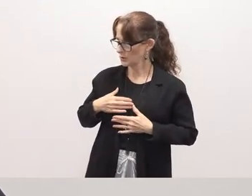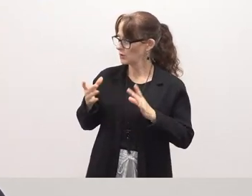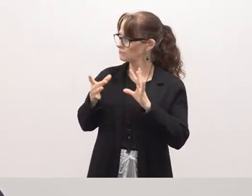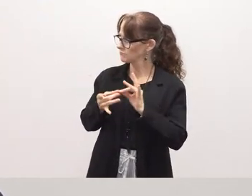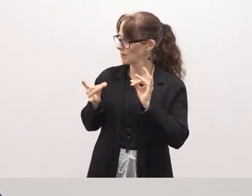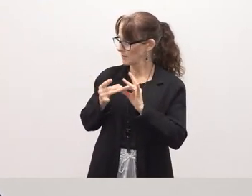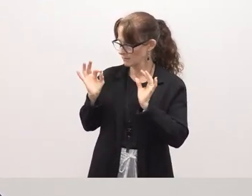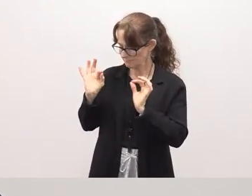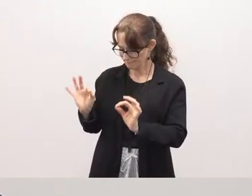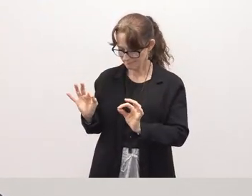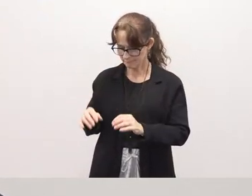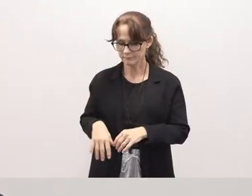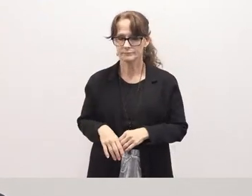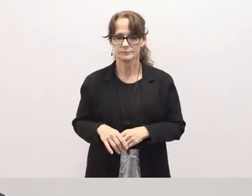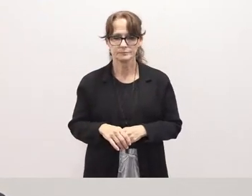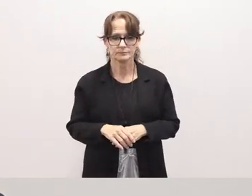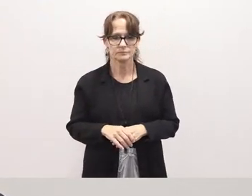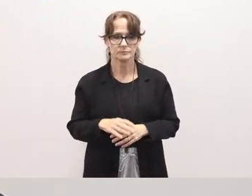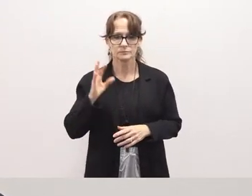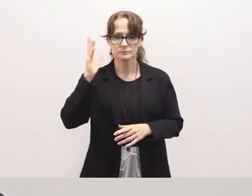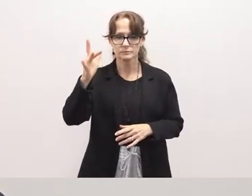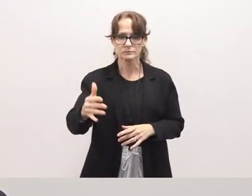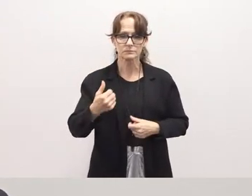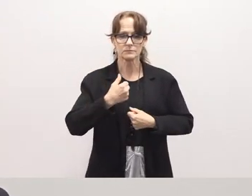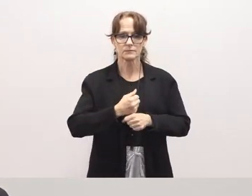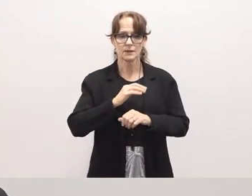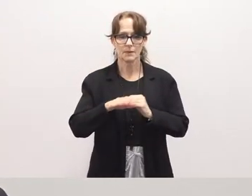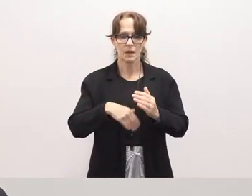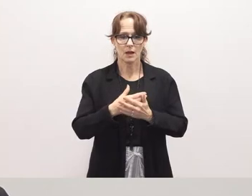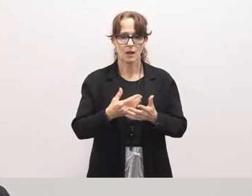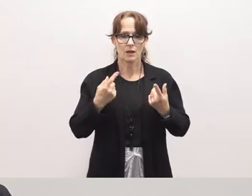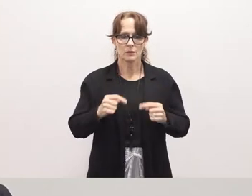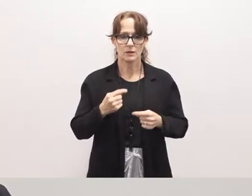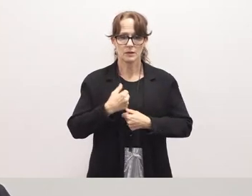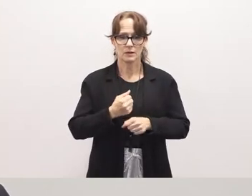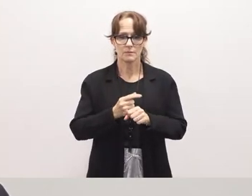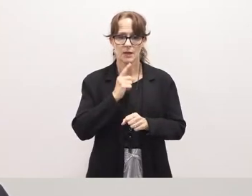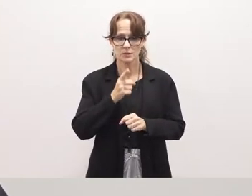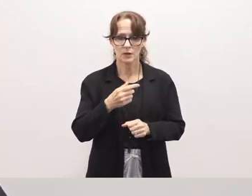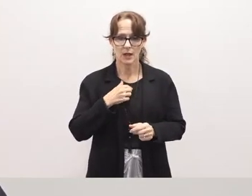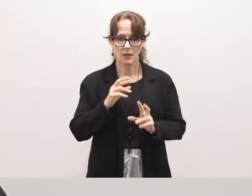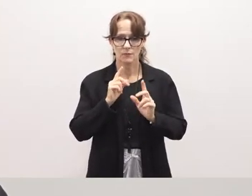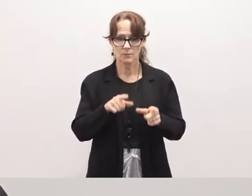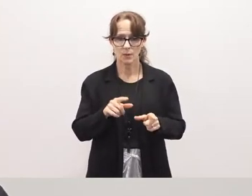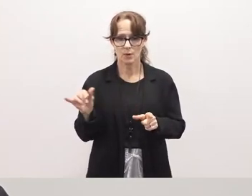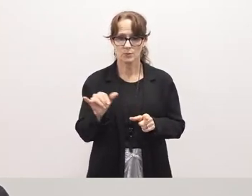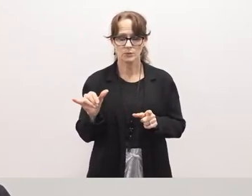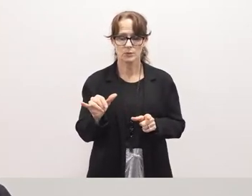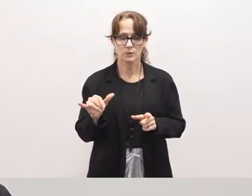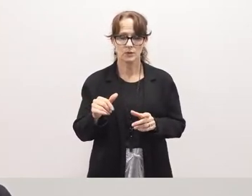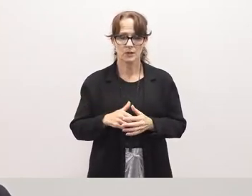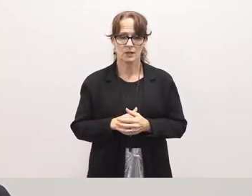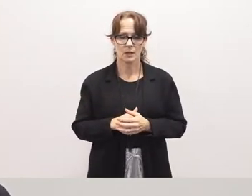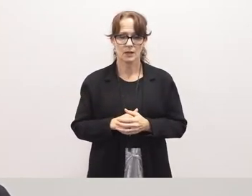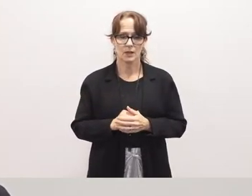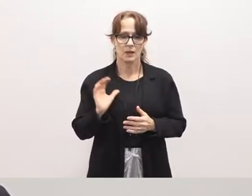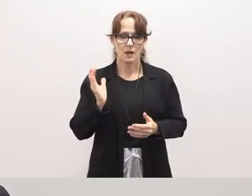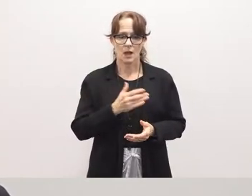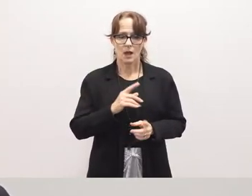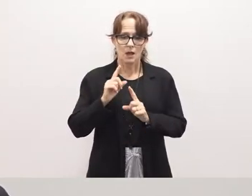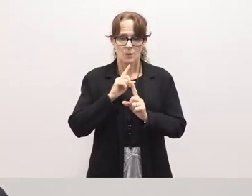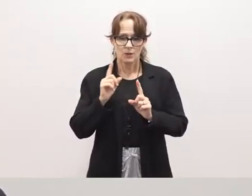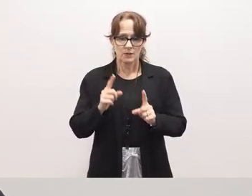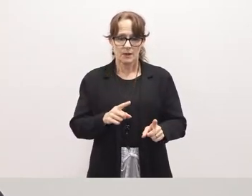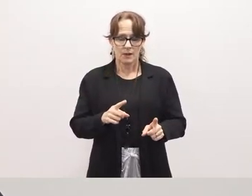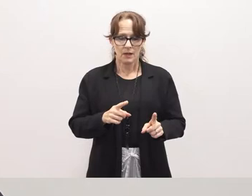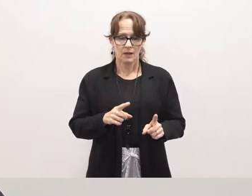and in the future, I will make all attempts to make sure that you have the report as well. But our response in